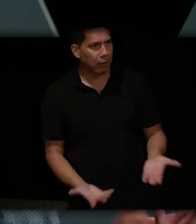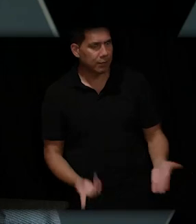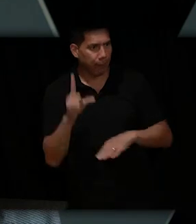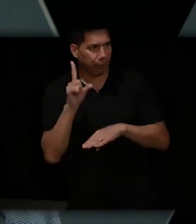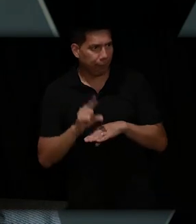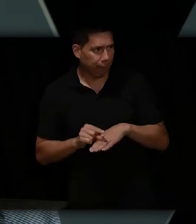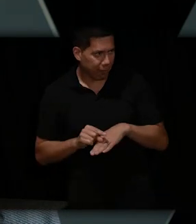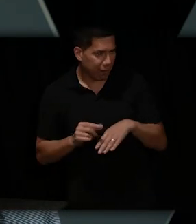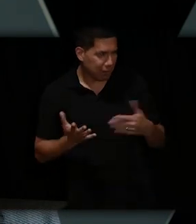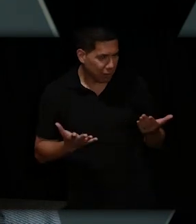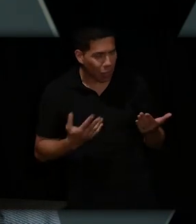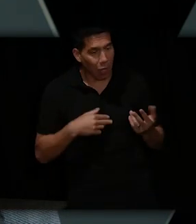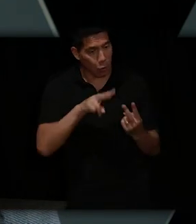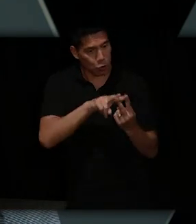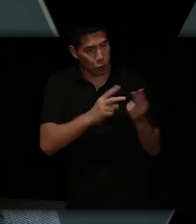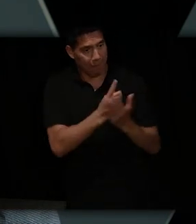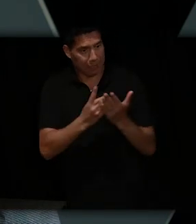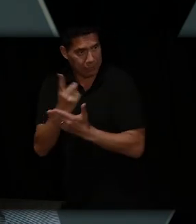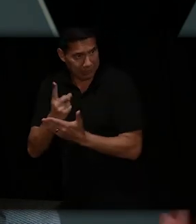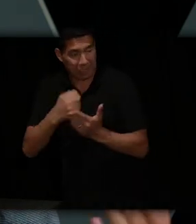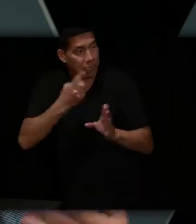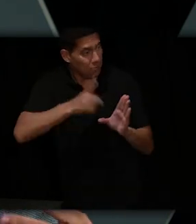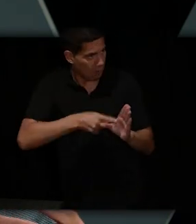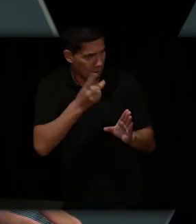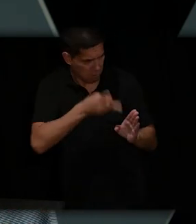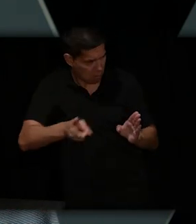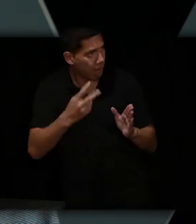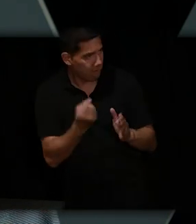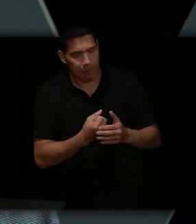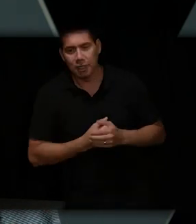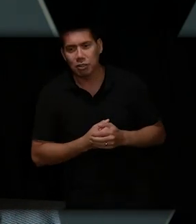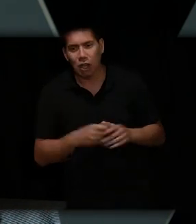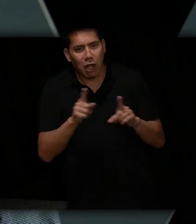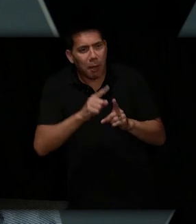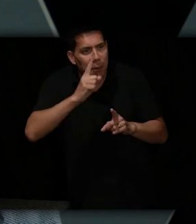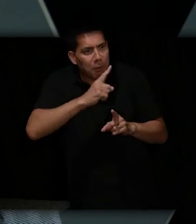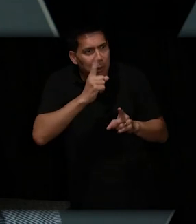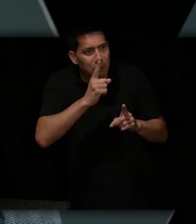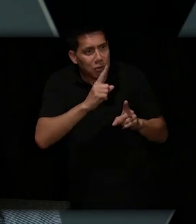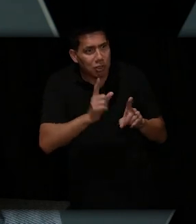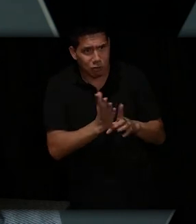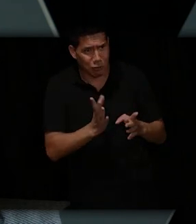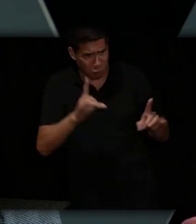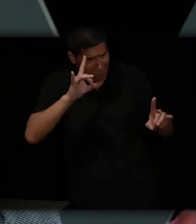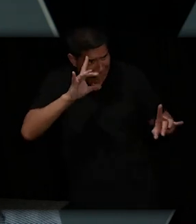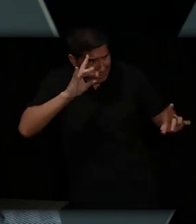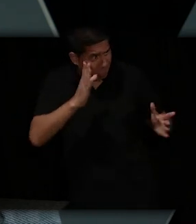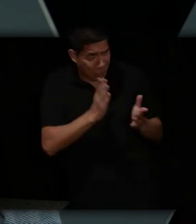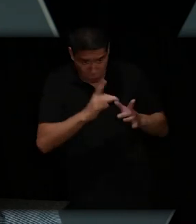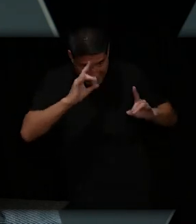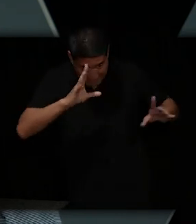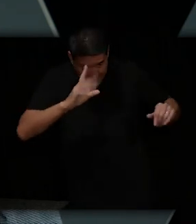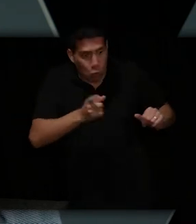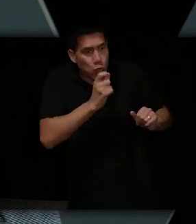So those are the two big events each year, and they just sort of, people just lose their minds. These reporters who are such